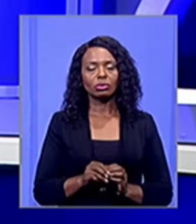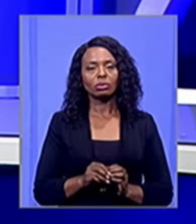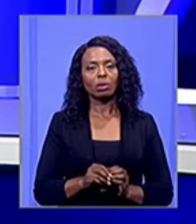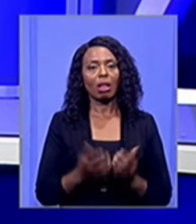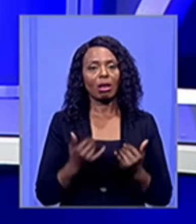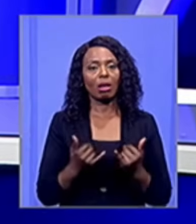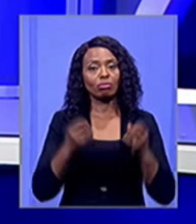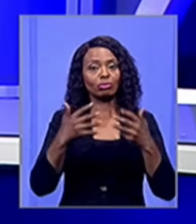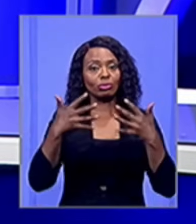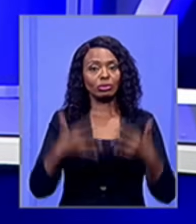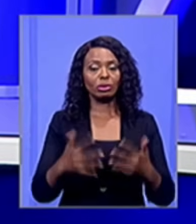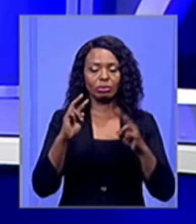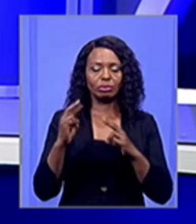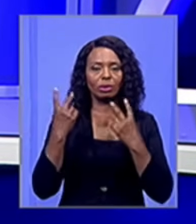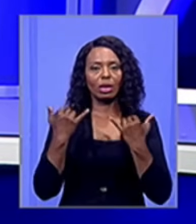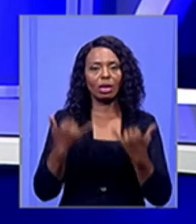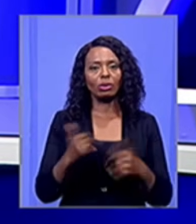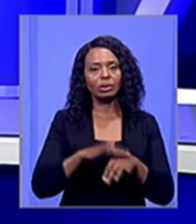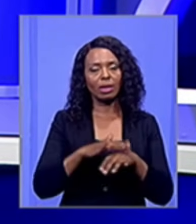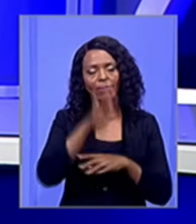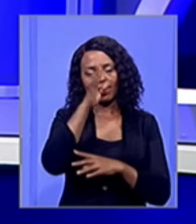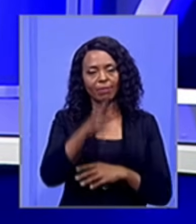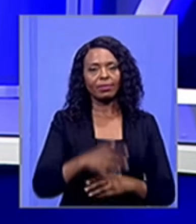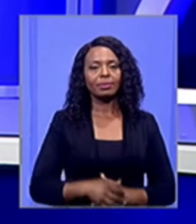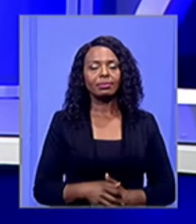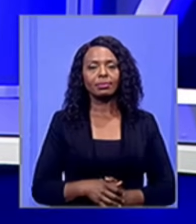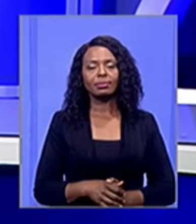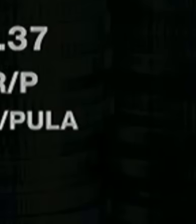Jwale ha re bone hore mebaraka e sebeditse jwang JC e ne kwala hore nyaphhlano.